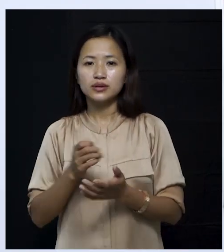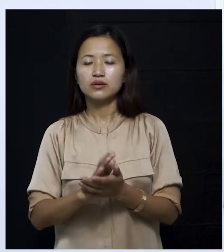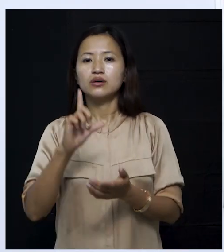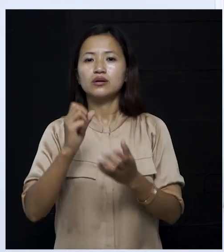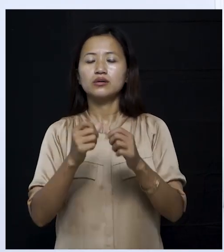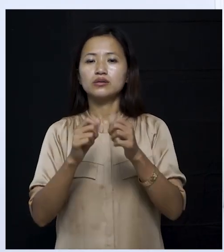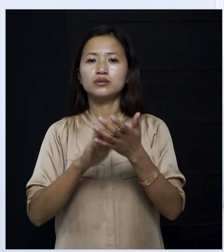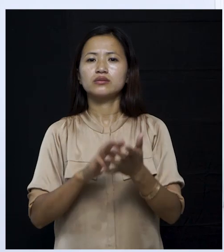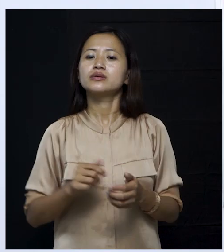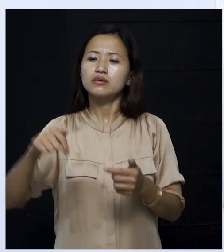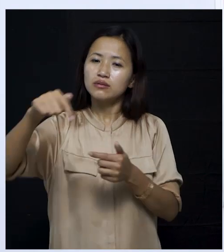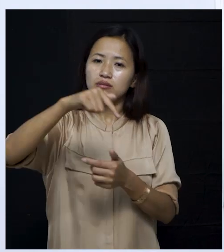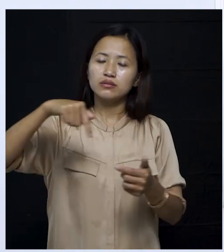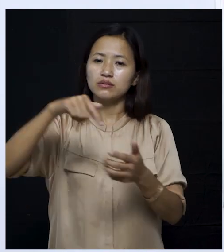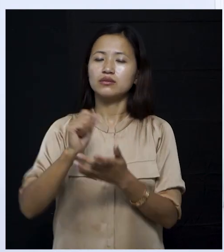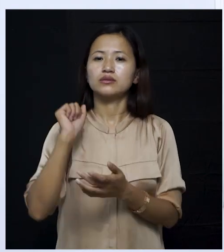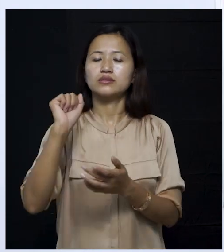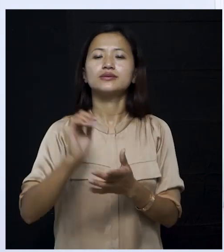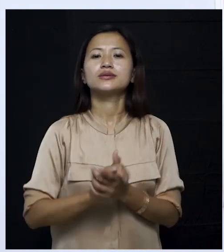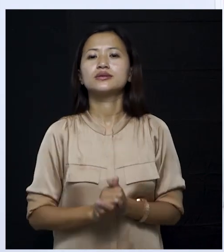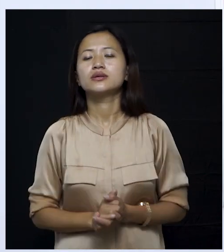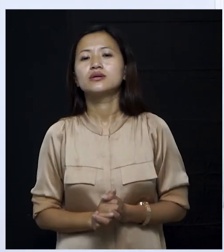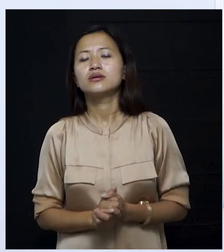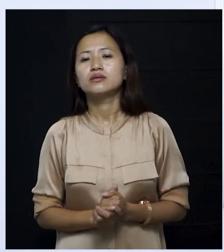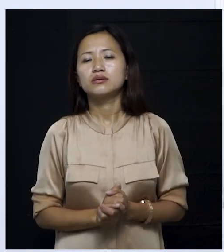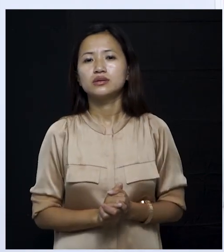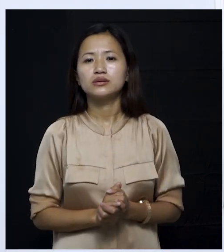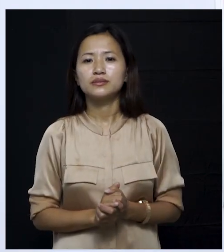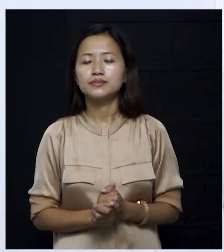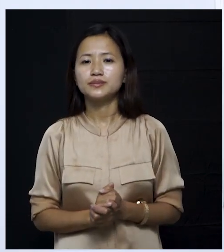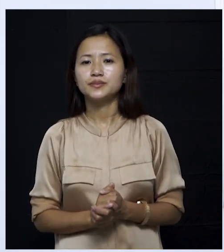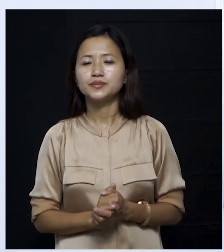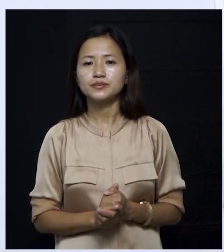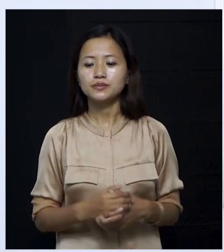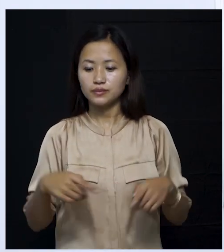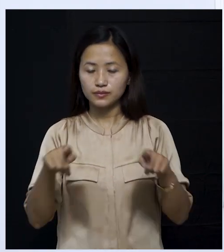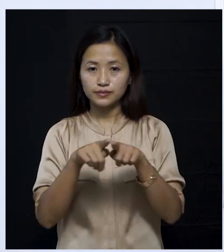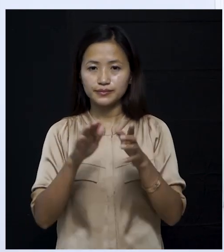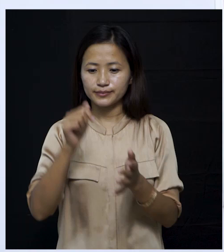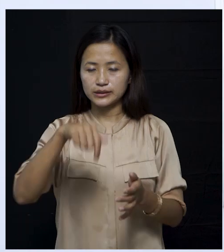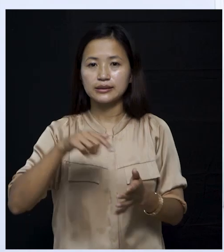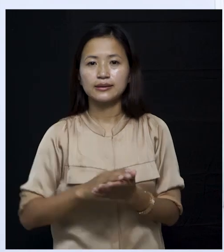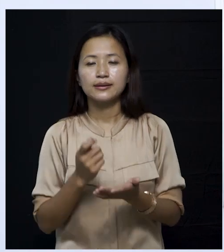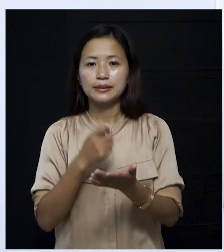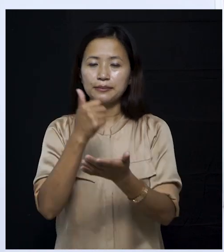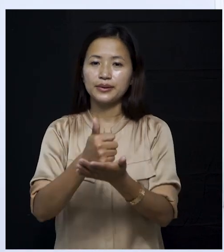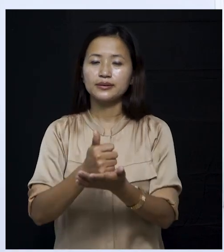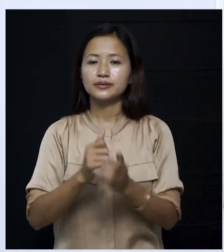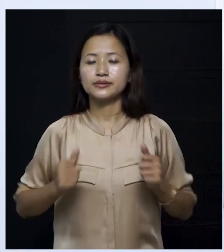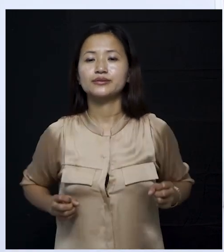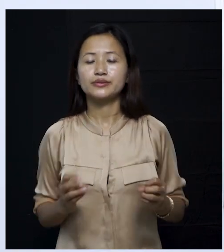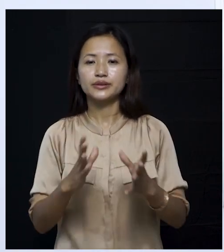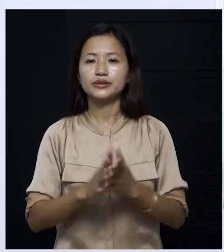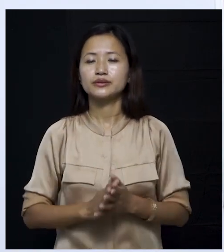on rotation. Got it? They can take loan from the bank on rotation. And here the bank is ready